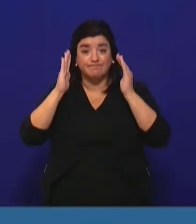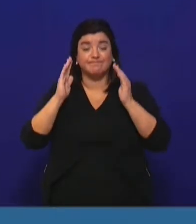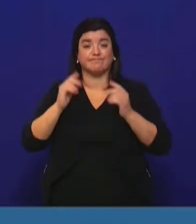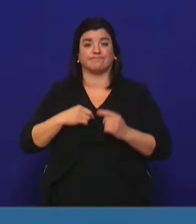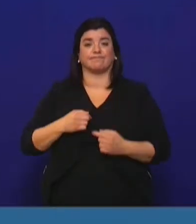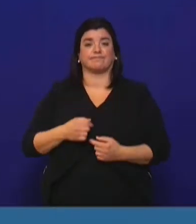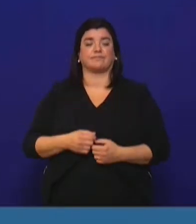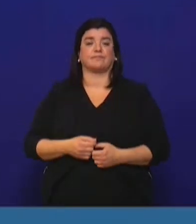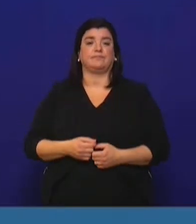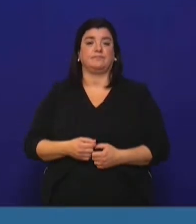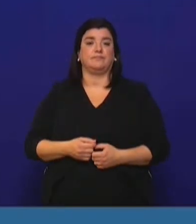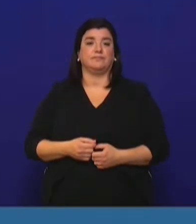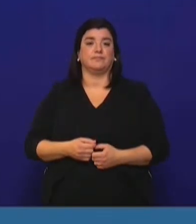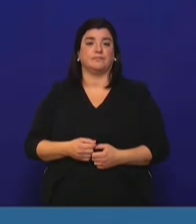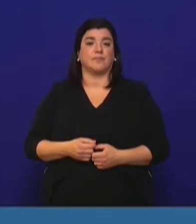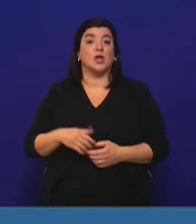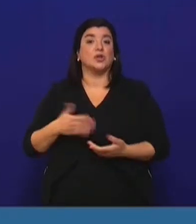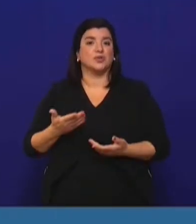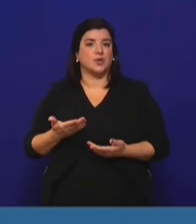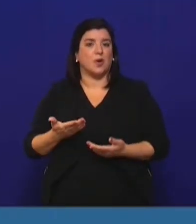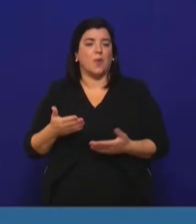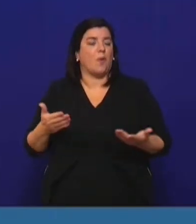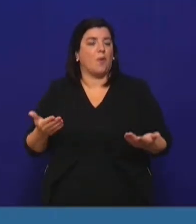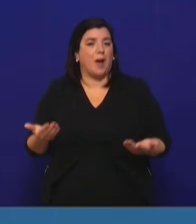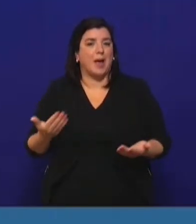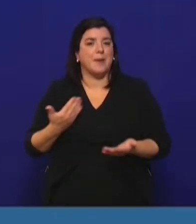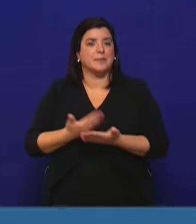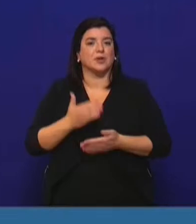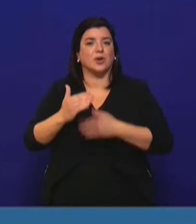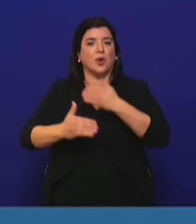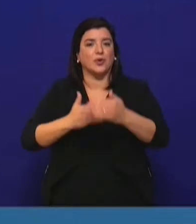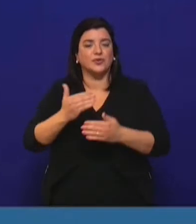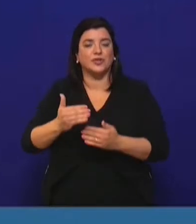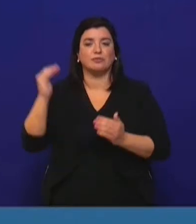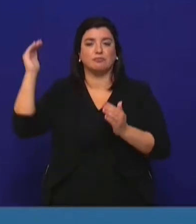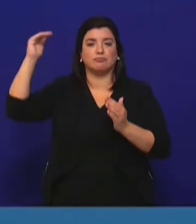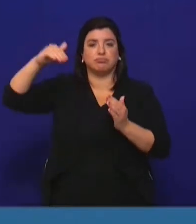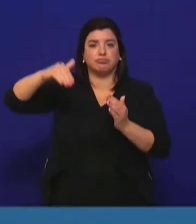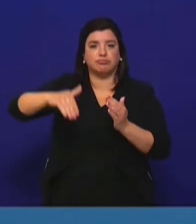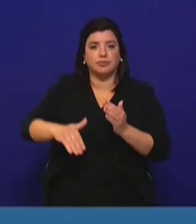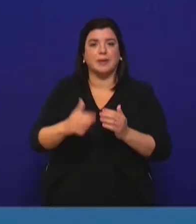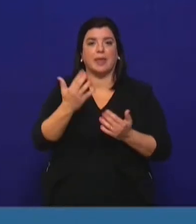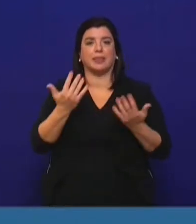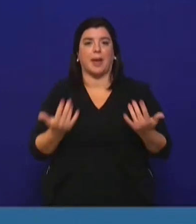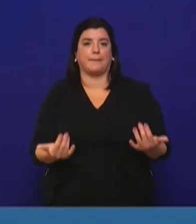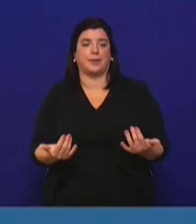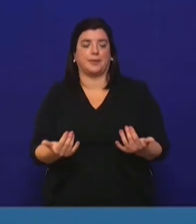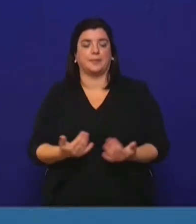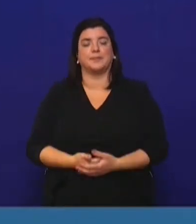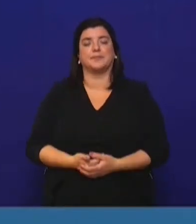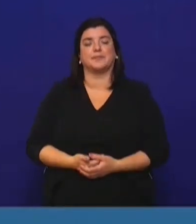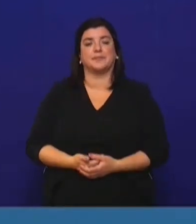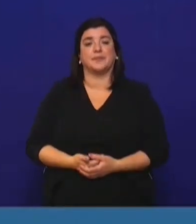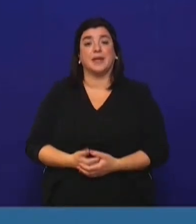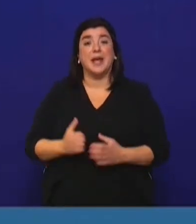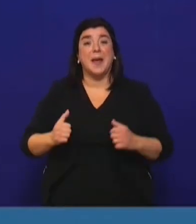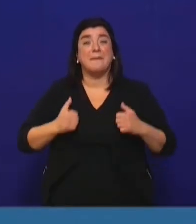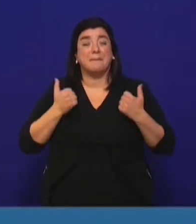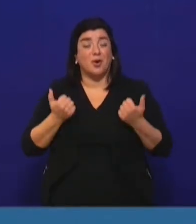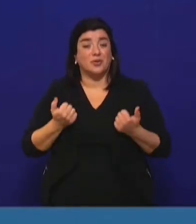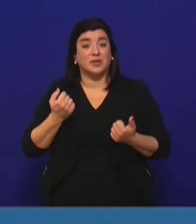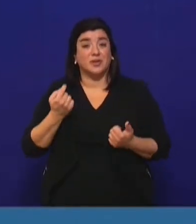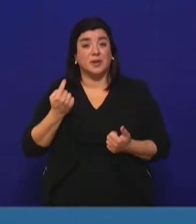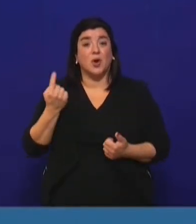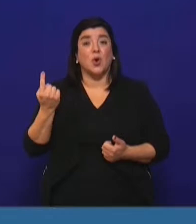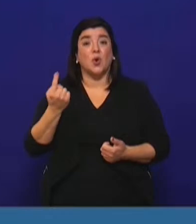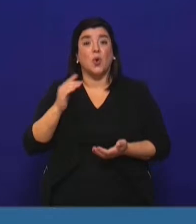measures which are in place, so that we will continue to decrease this number. It's important that all those people who have been